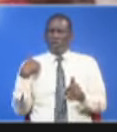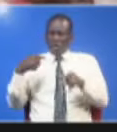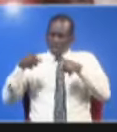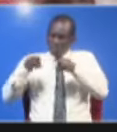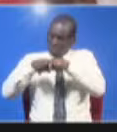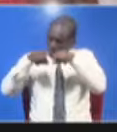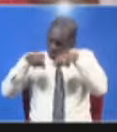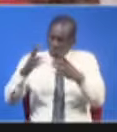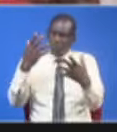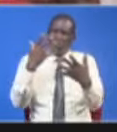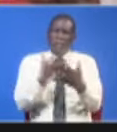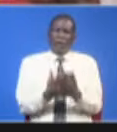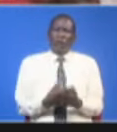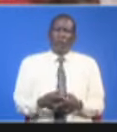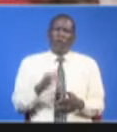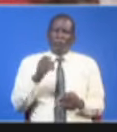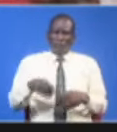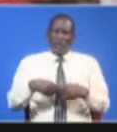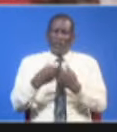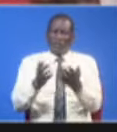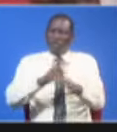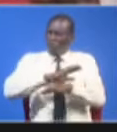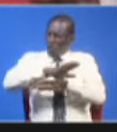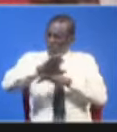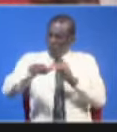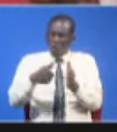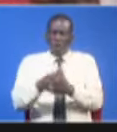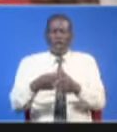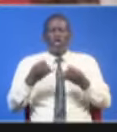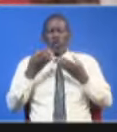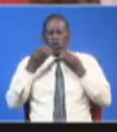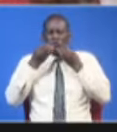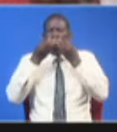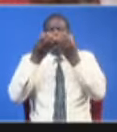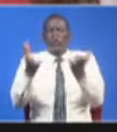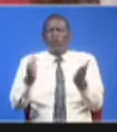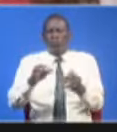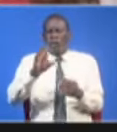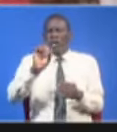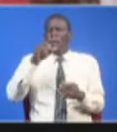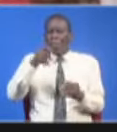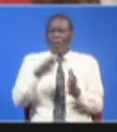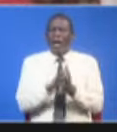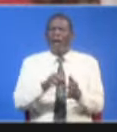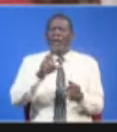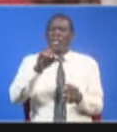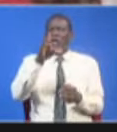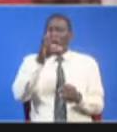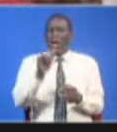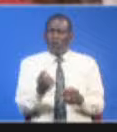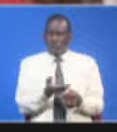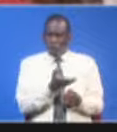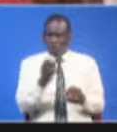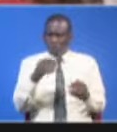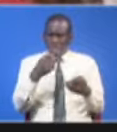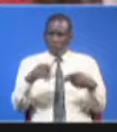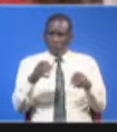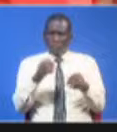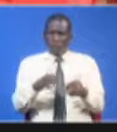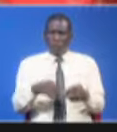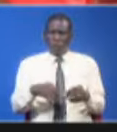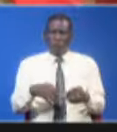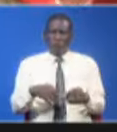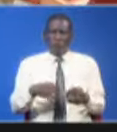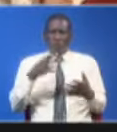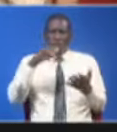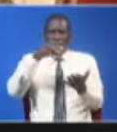ndani. We are going to provide all necessary information to the DPP and to the DCI ya kwa hawa hata kama ni kwa charged with murder.